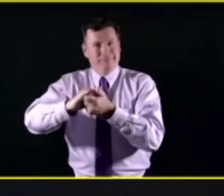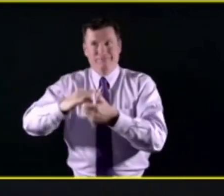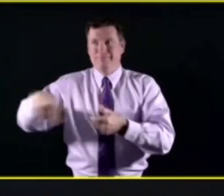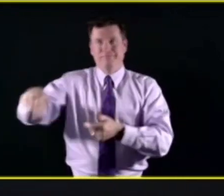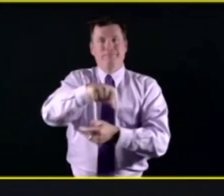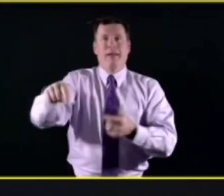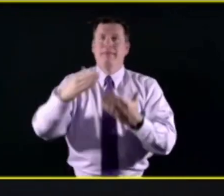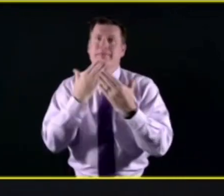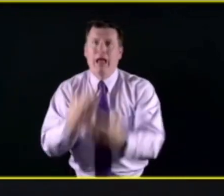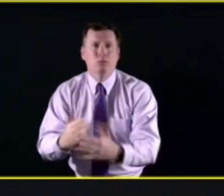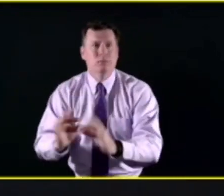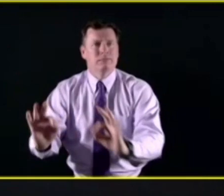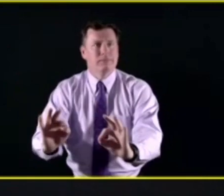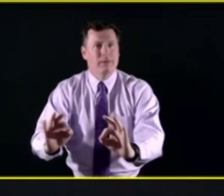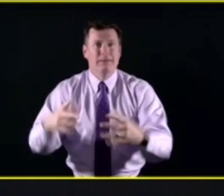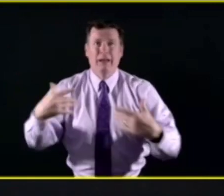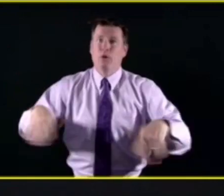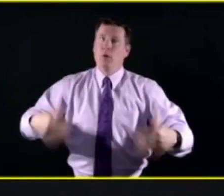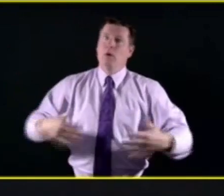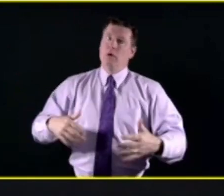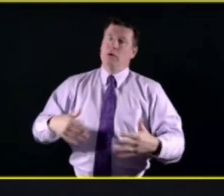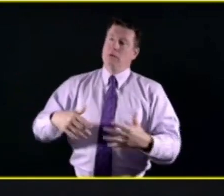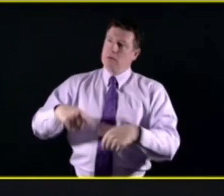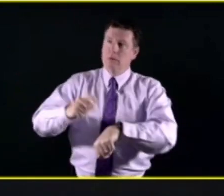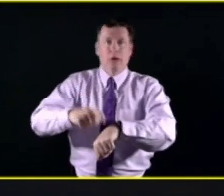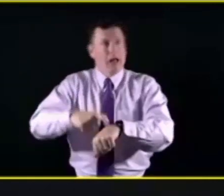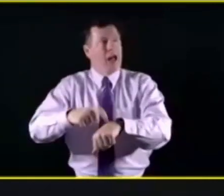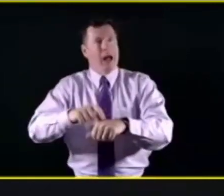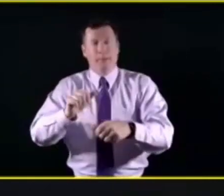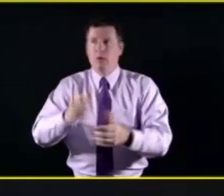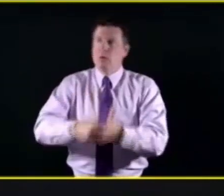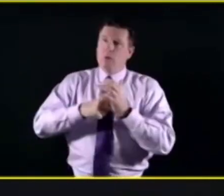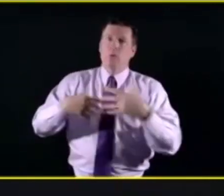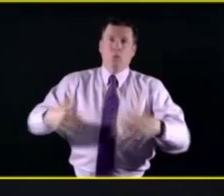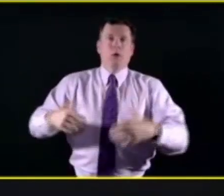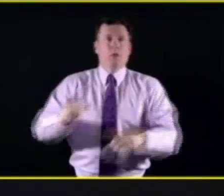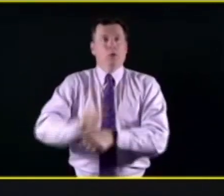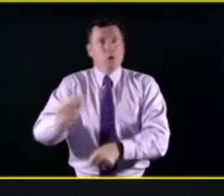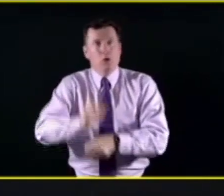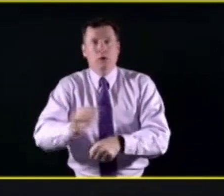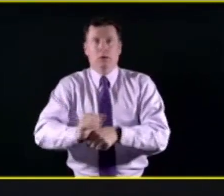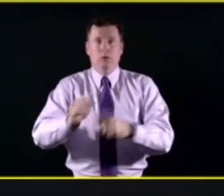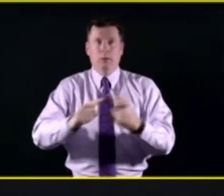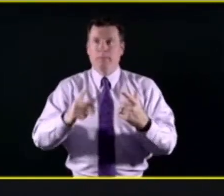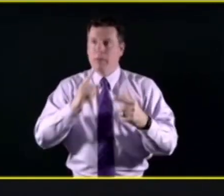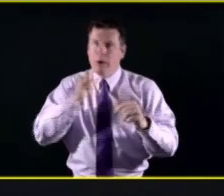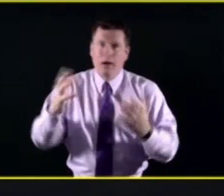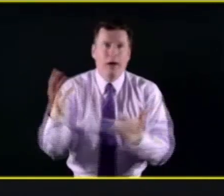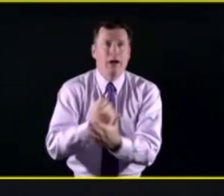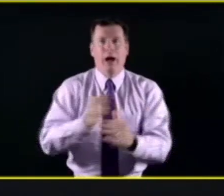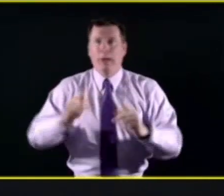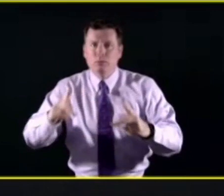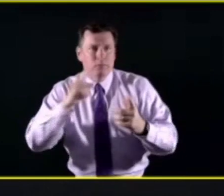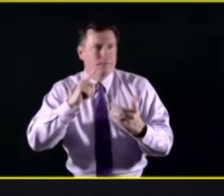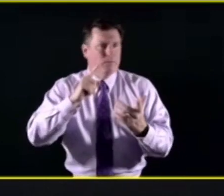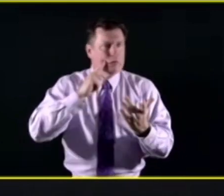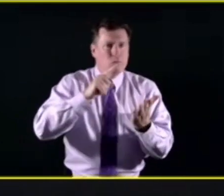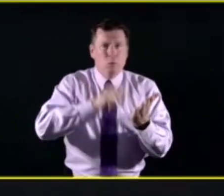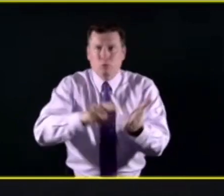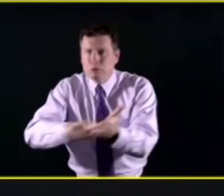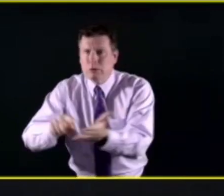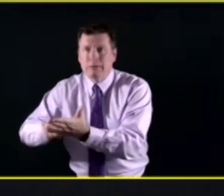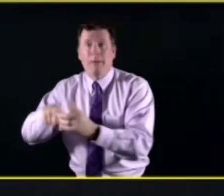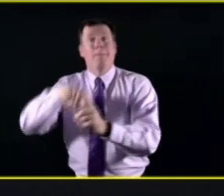that notwithstanding, I think it's important that our community is involved in research. And to the extent possible, I'd like to ensure that all communities within